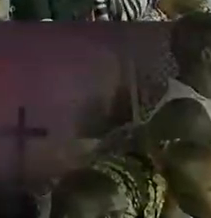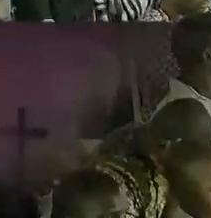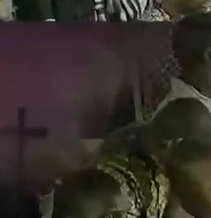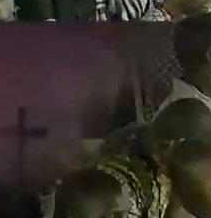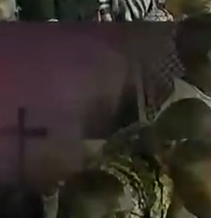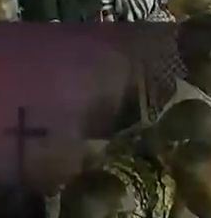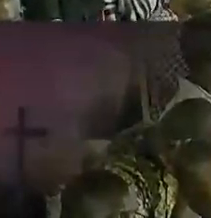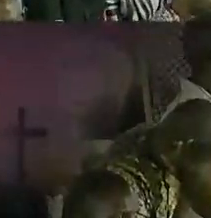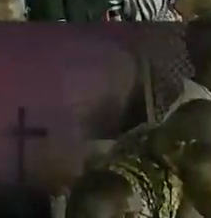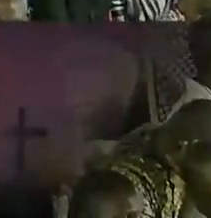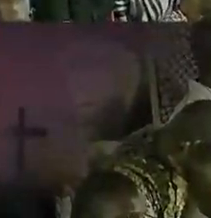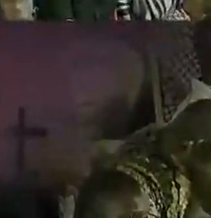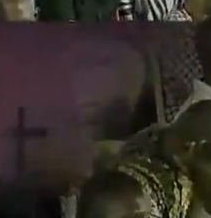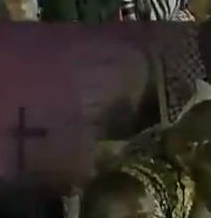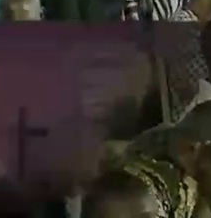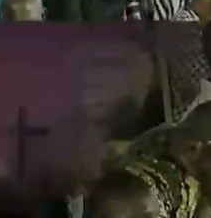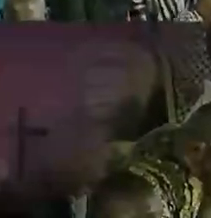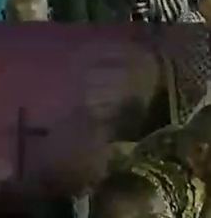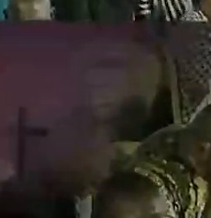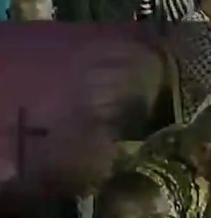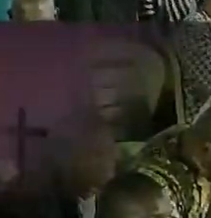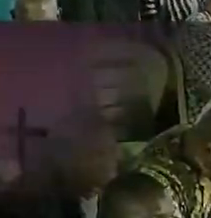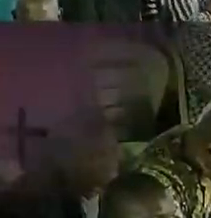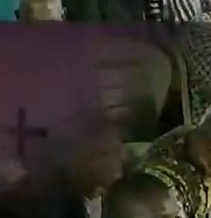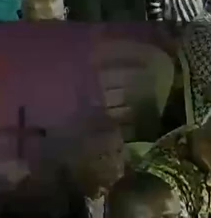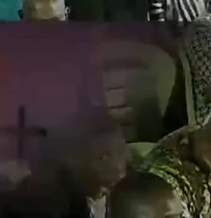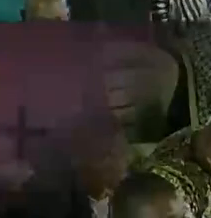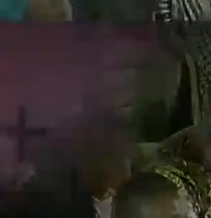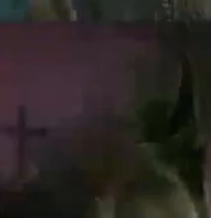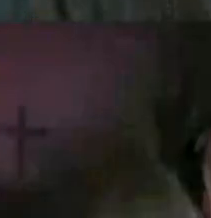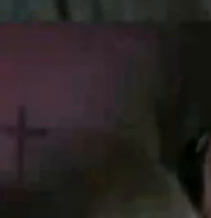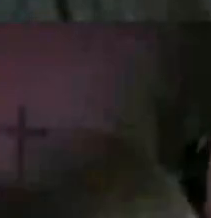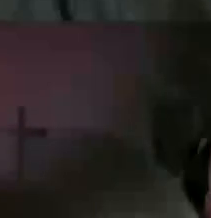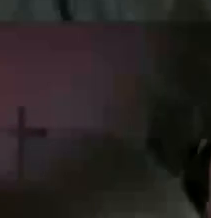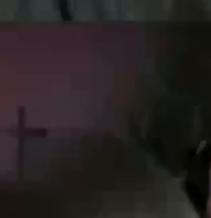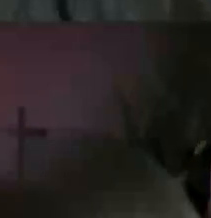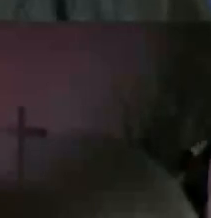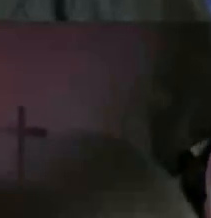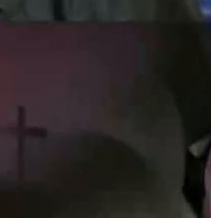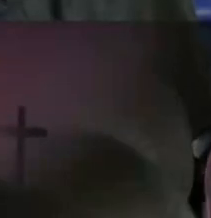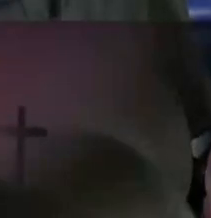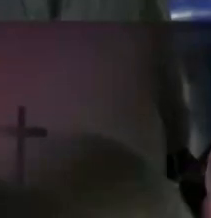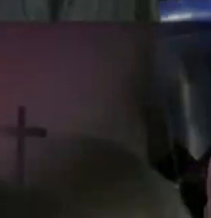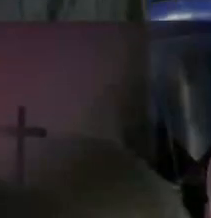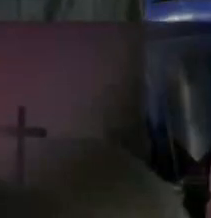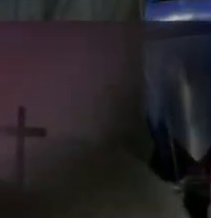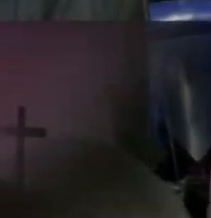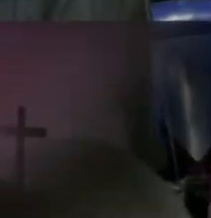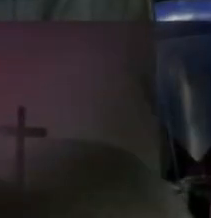there. Attend to everyone. Please make sure nobody is left